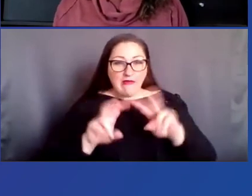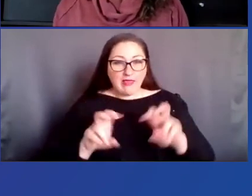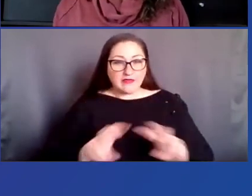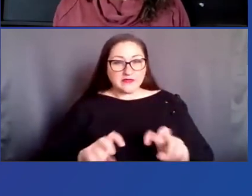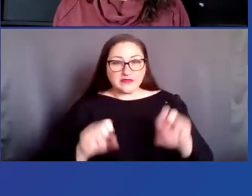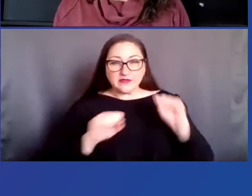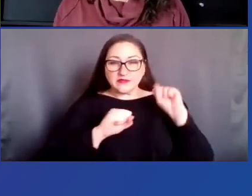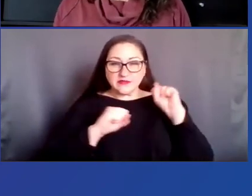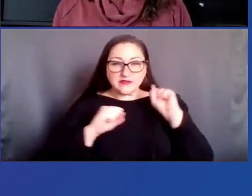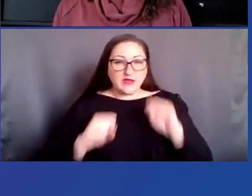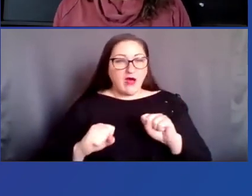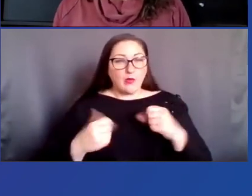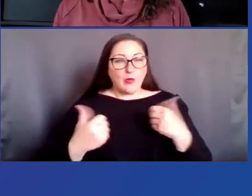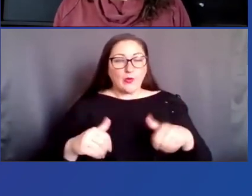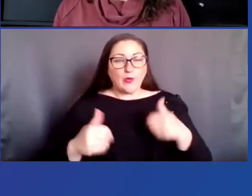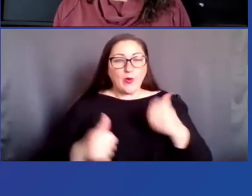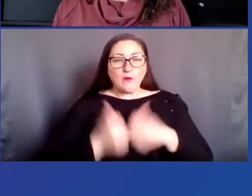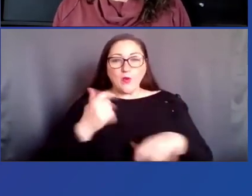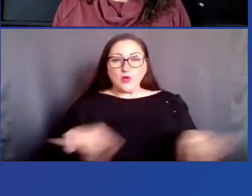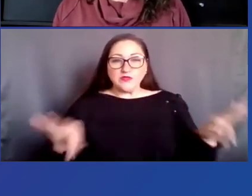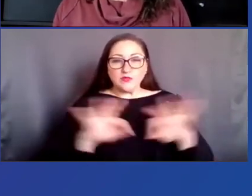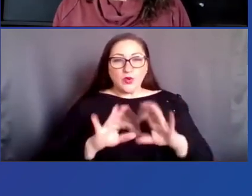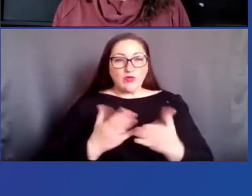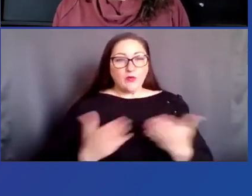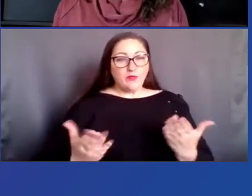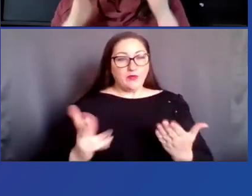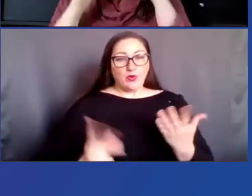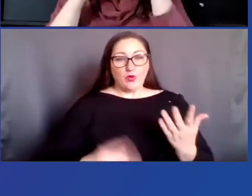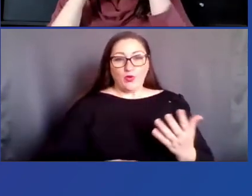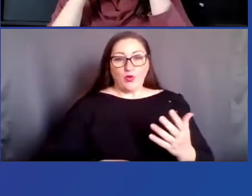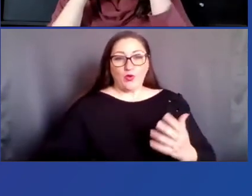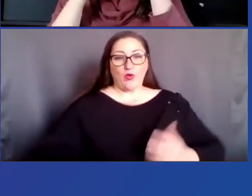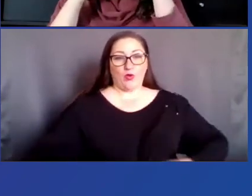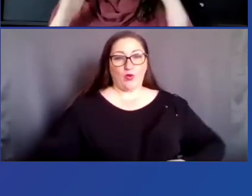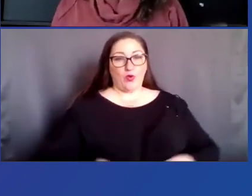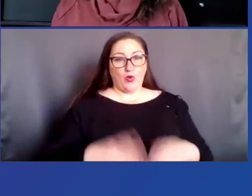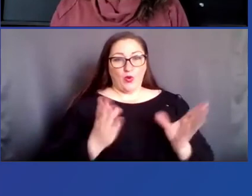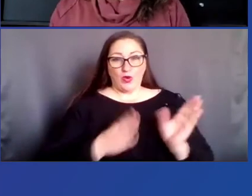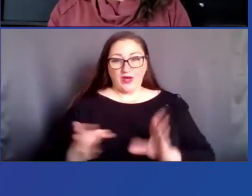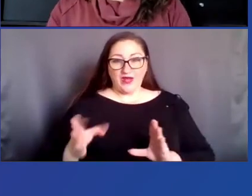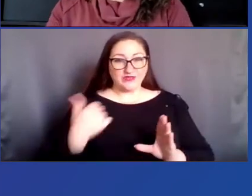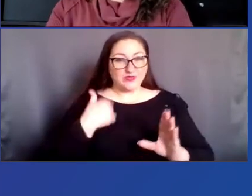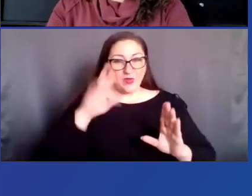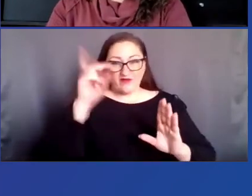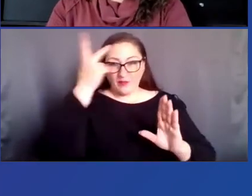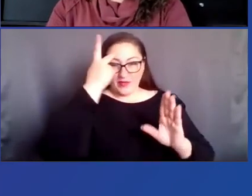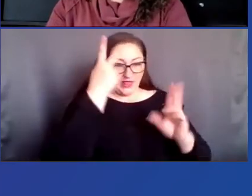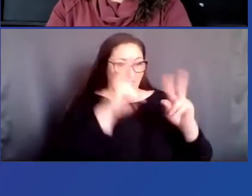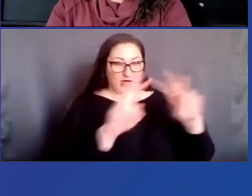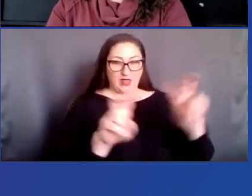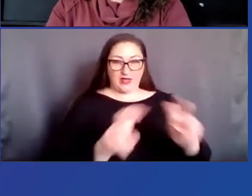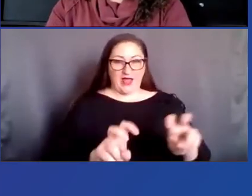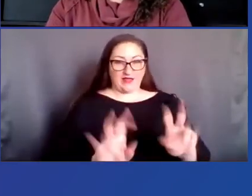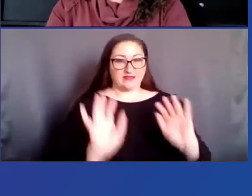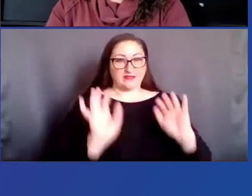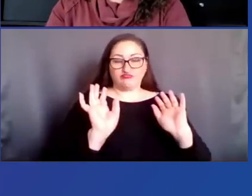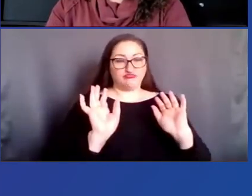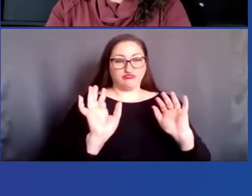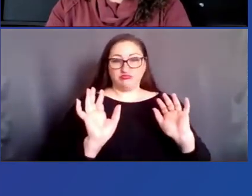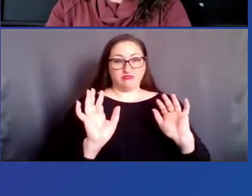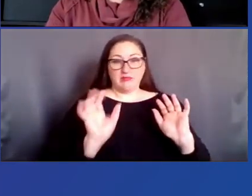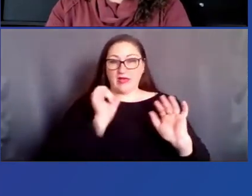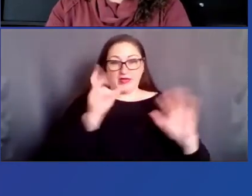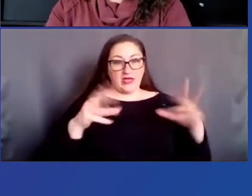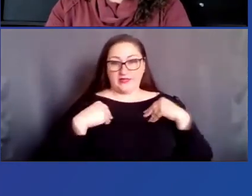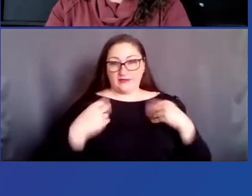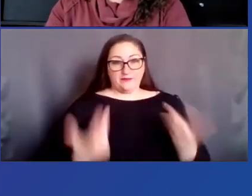important thing. Whenever I see people organizing and everyone in that room doesn't have the same political analysis, I don't understand